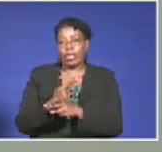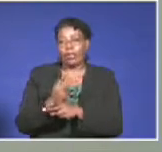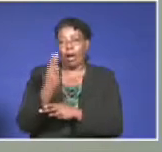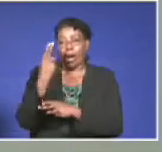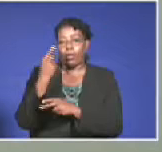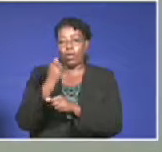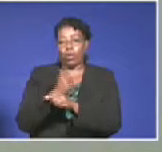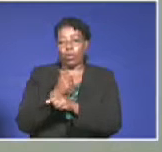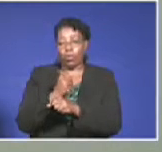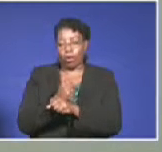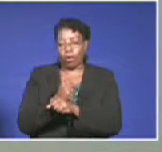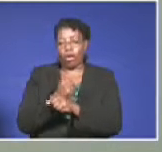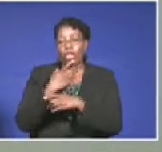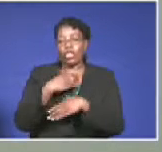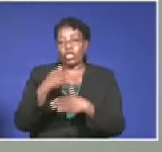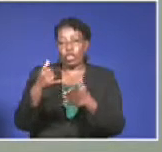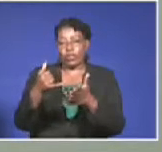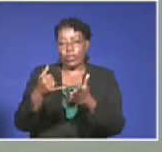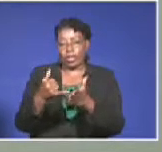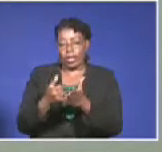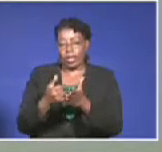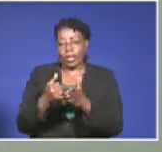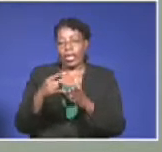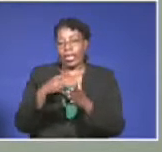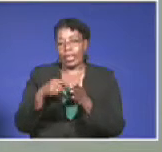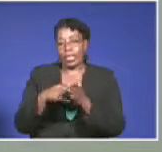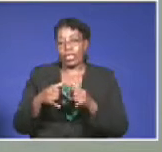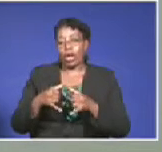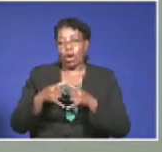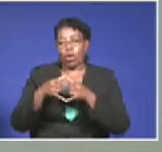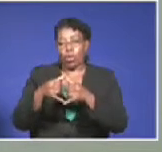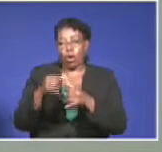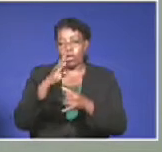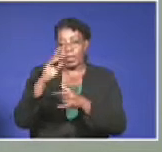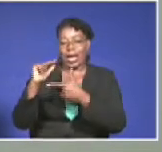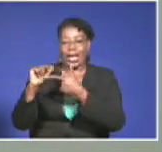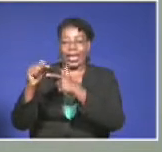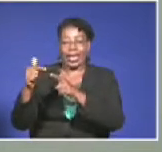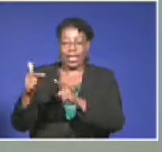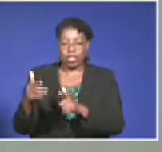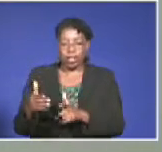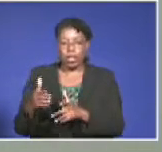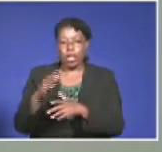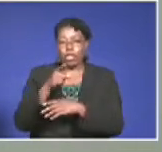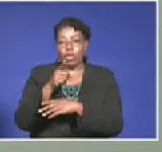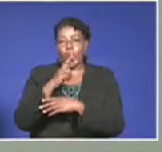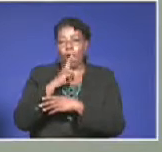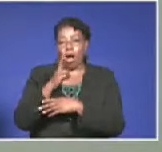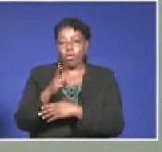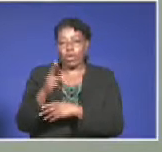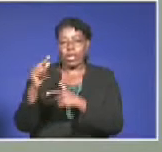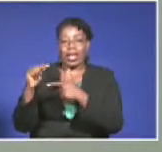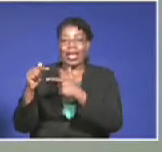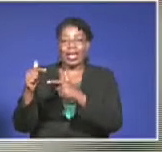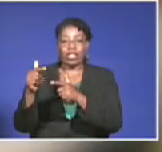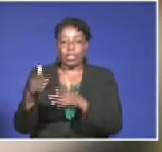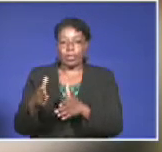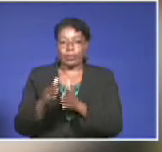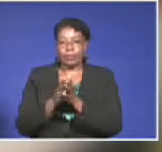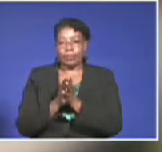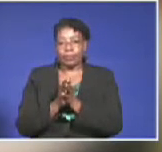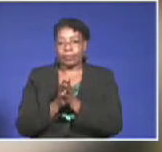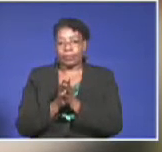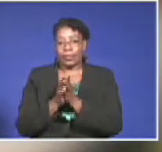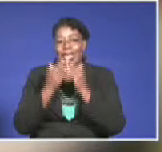deserve every bit of this award as being a legend because you are a real legend.